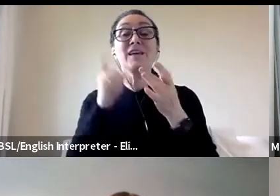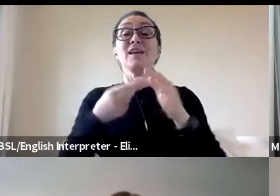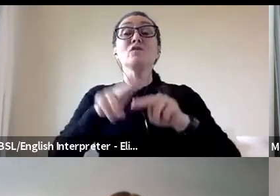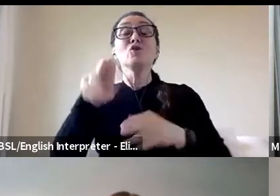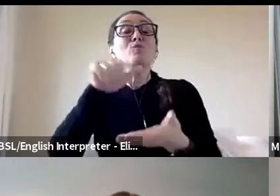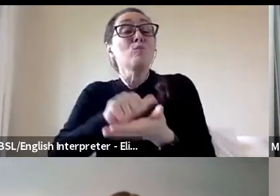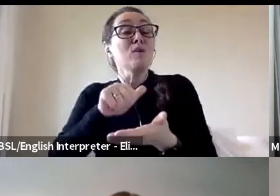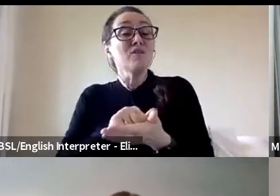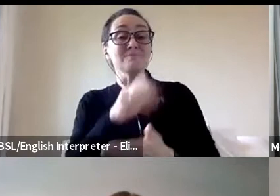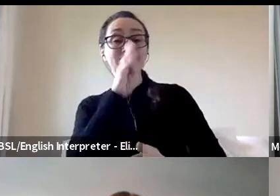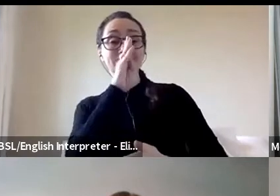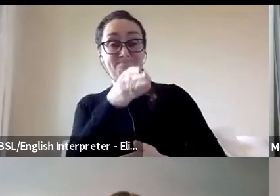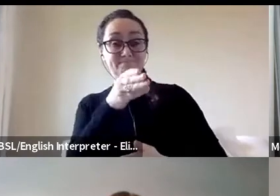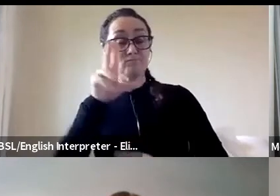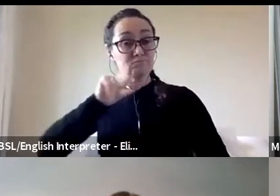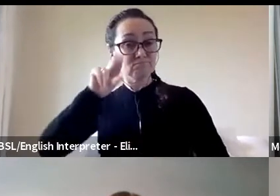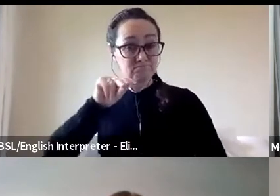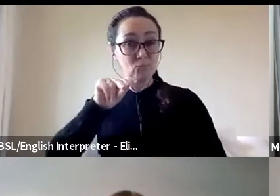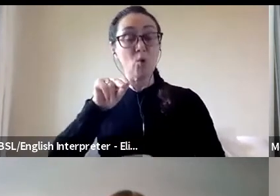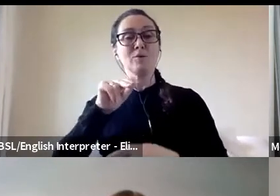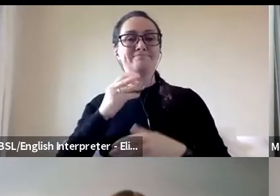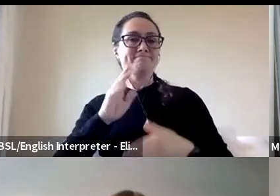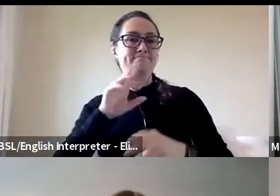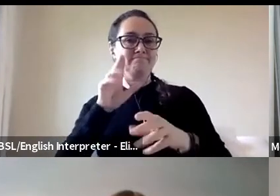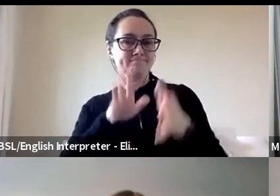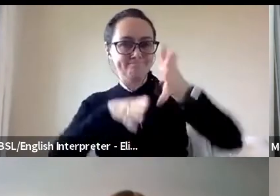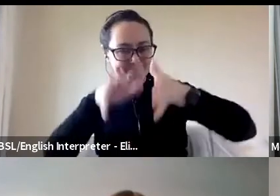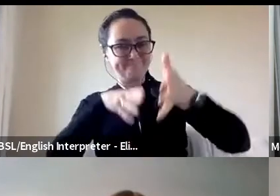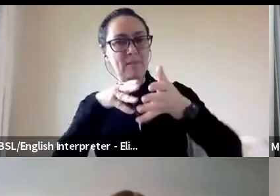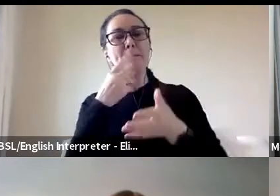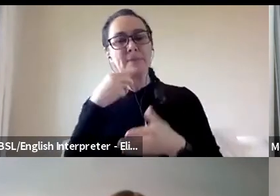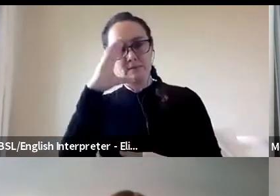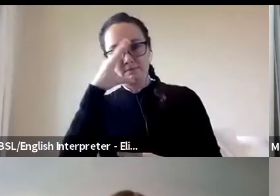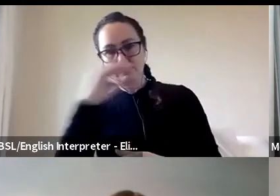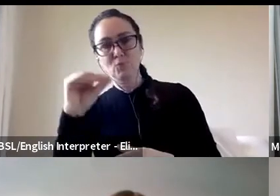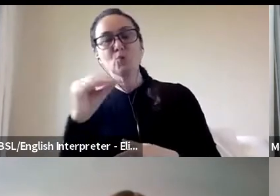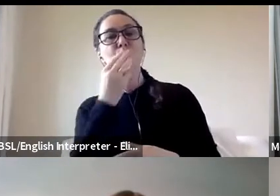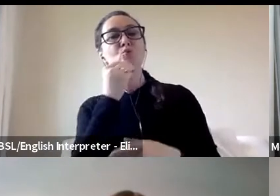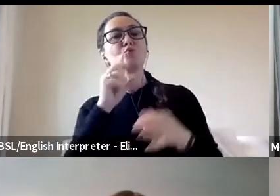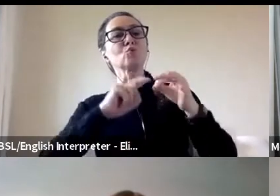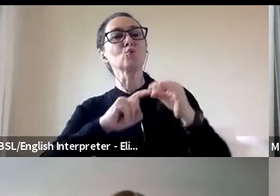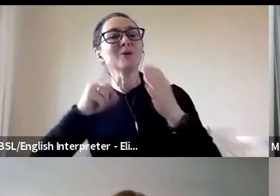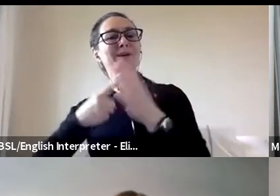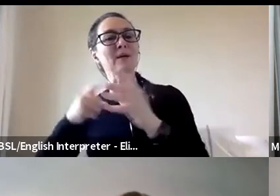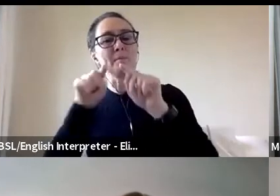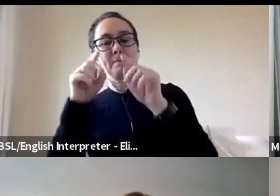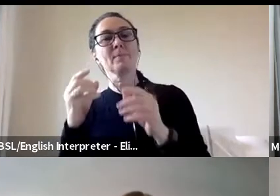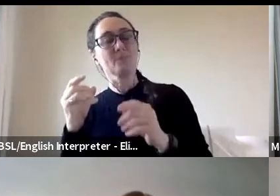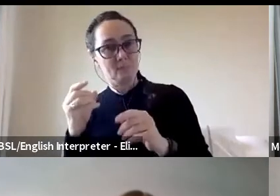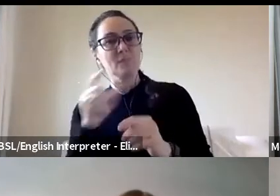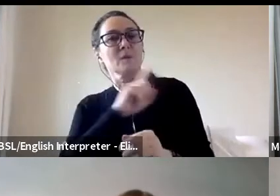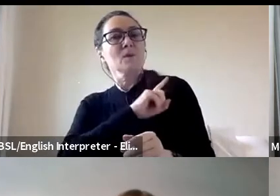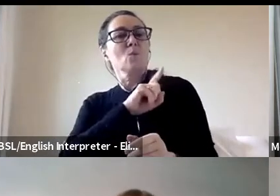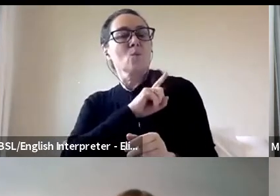directly, please say so in the Q&A box and we can select you to speak. At this point, you will have to manually unmute